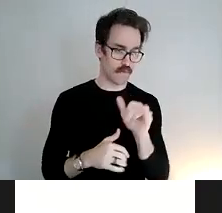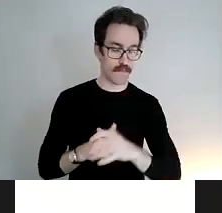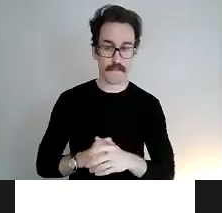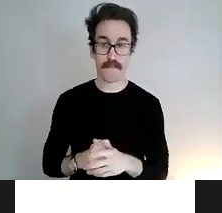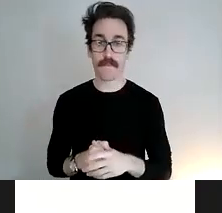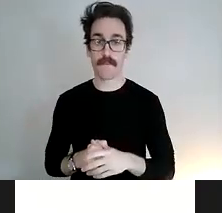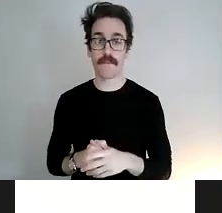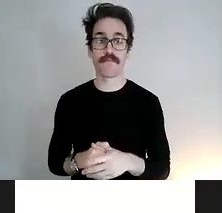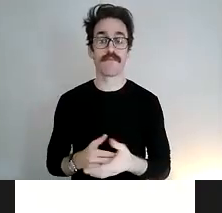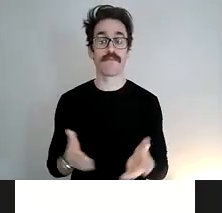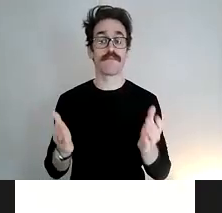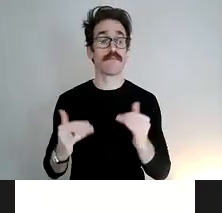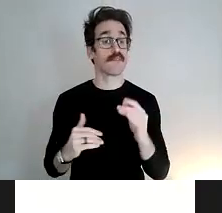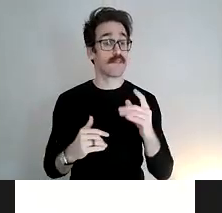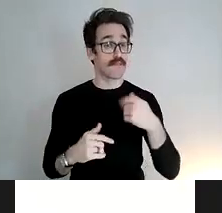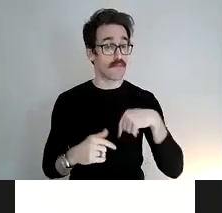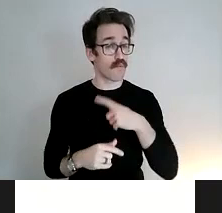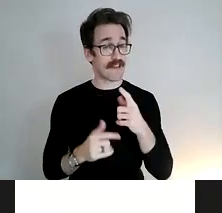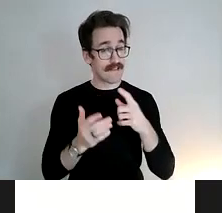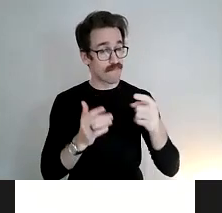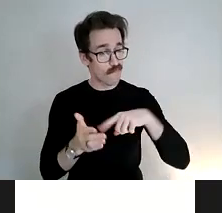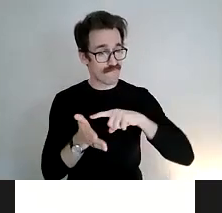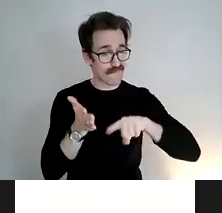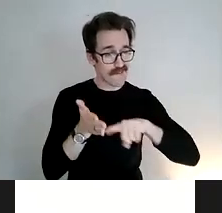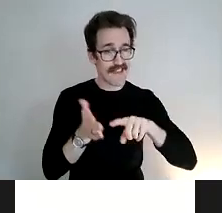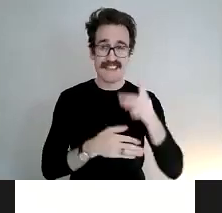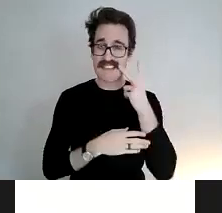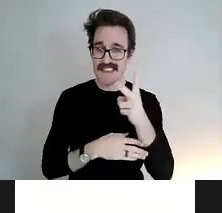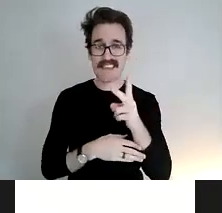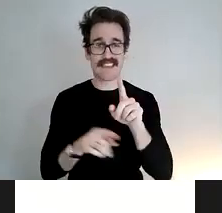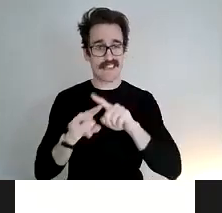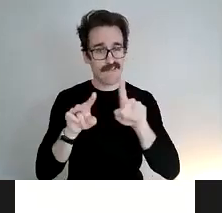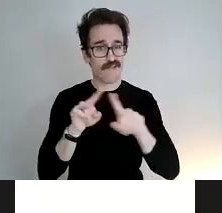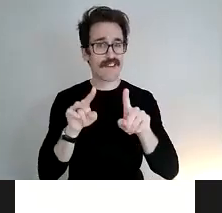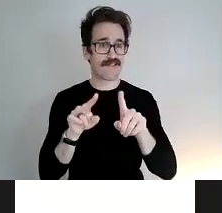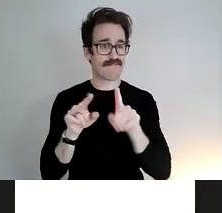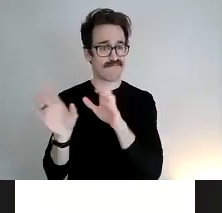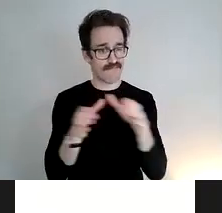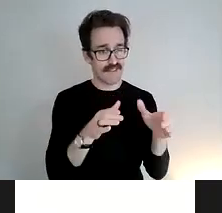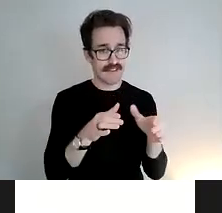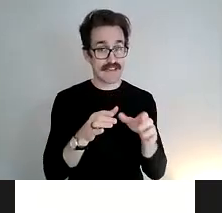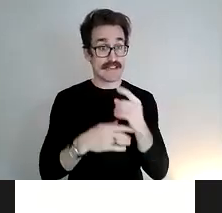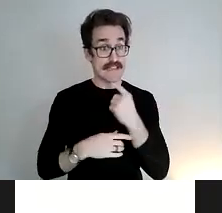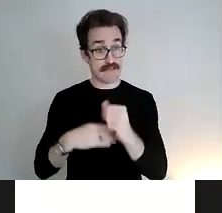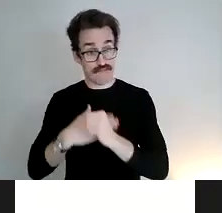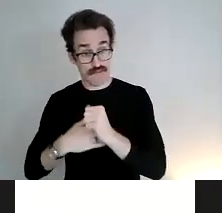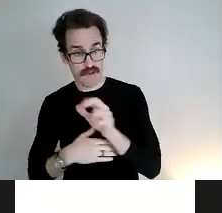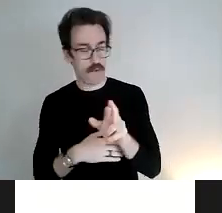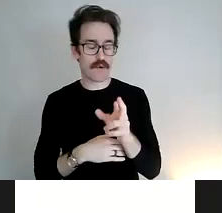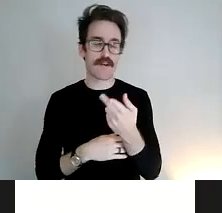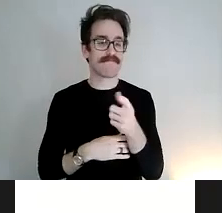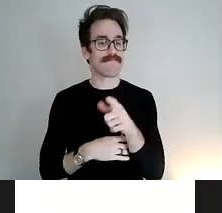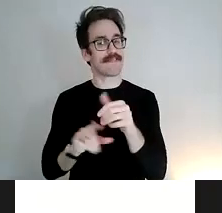So when we investigate, as I said, the criteria are incapacity, serious risk, no other options. So we're always looking at other